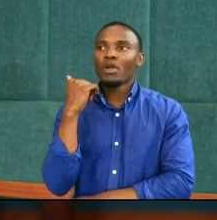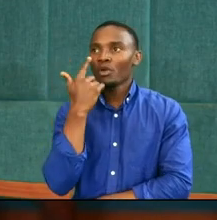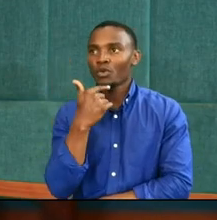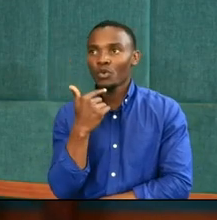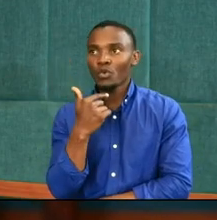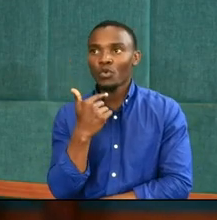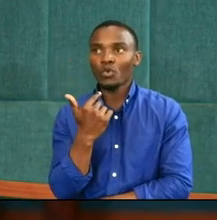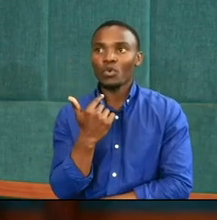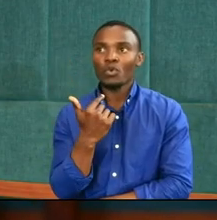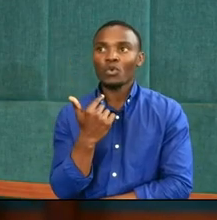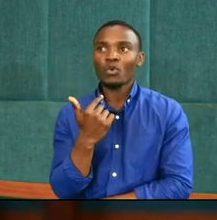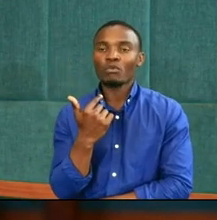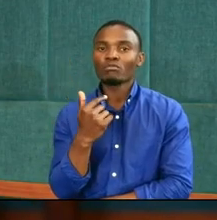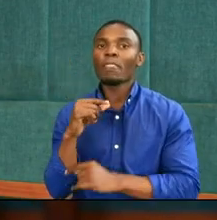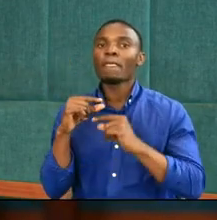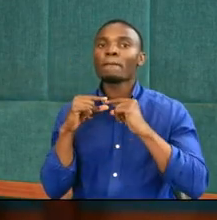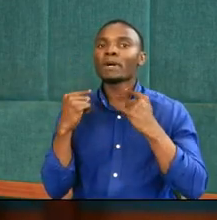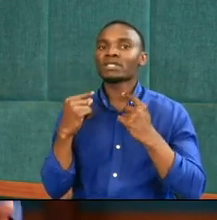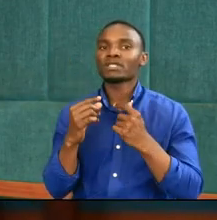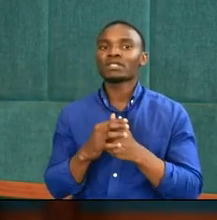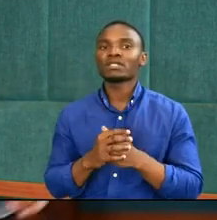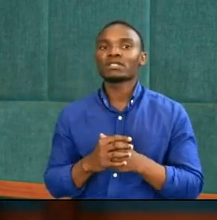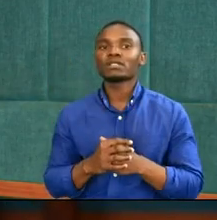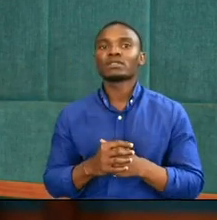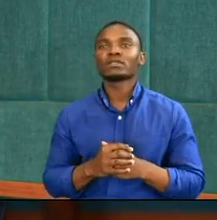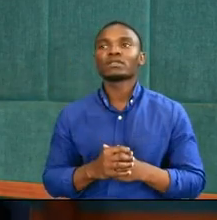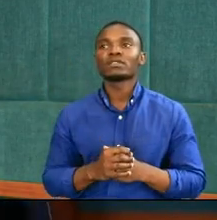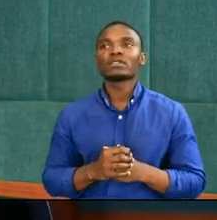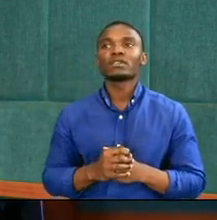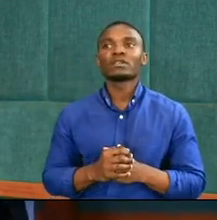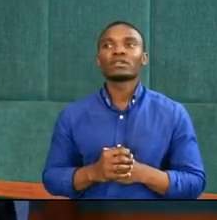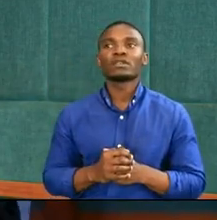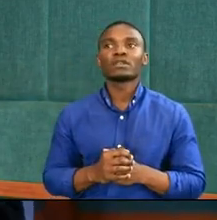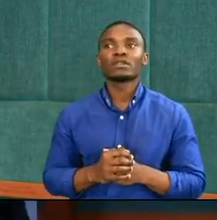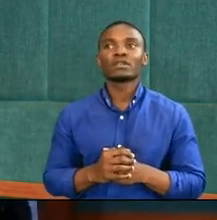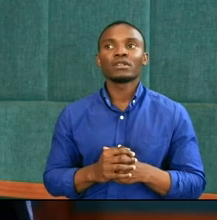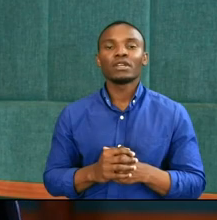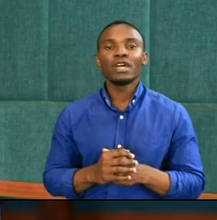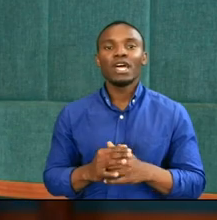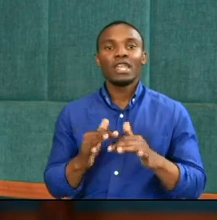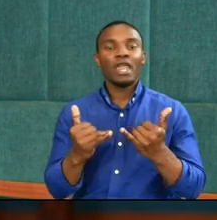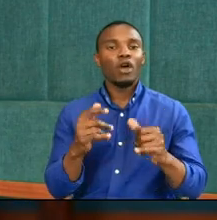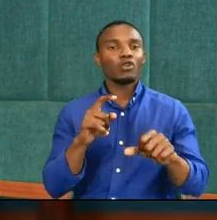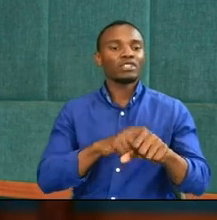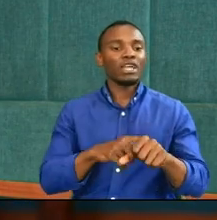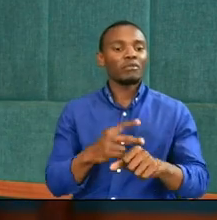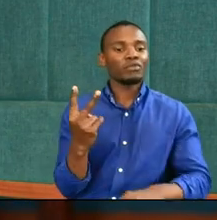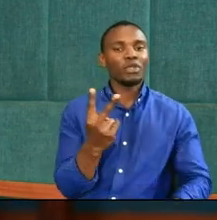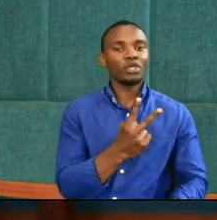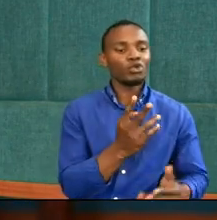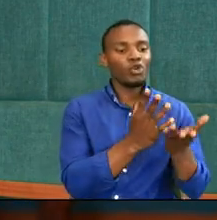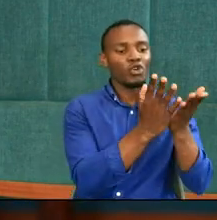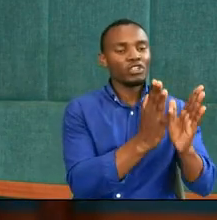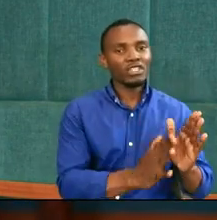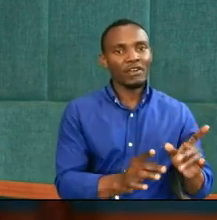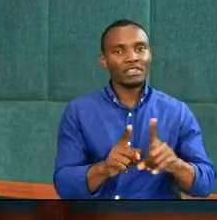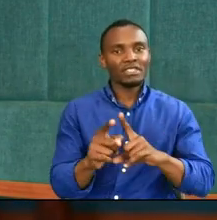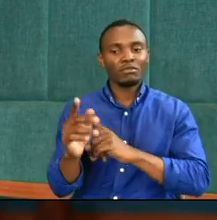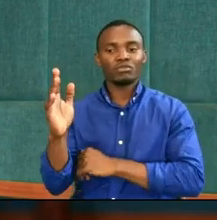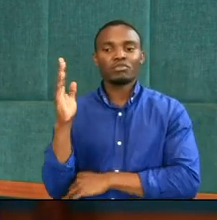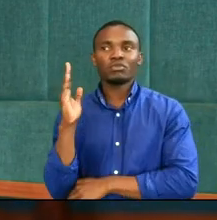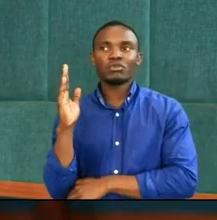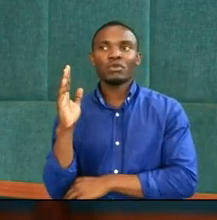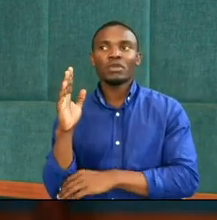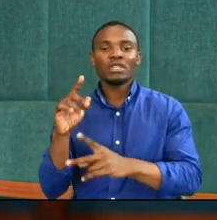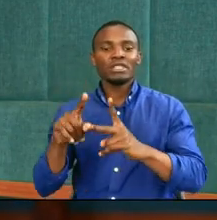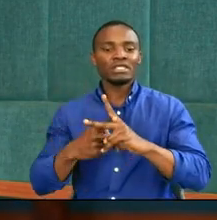clergy. Is the church with me? Yeah. So when the laity and the clergy begin to